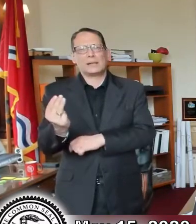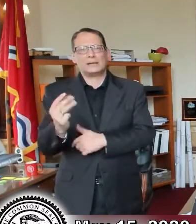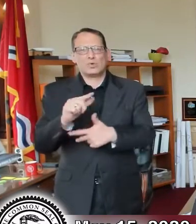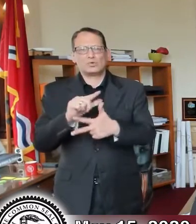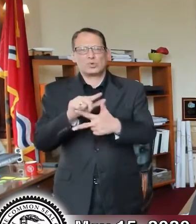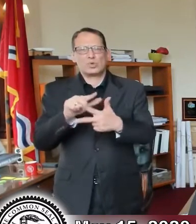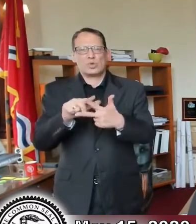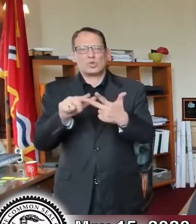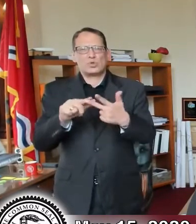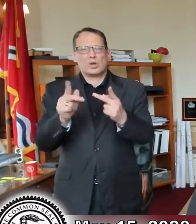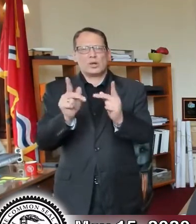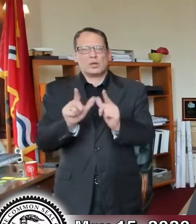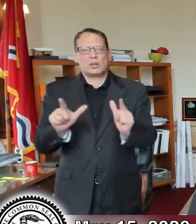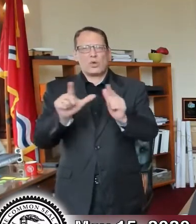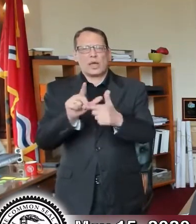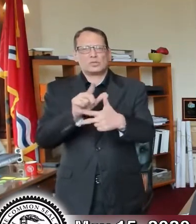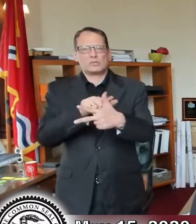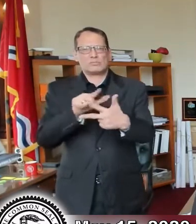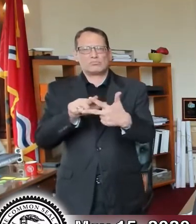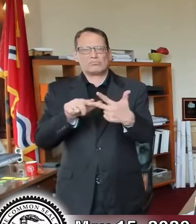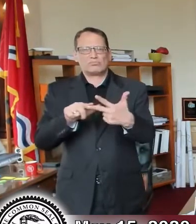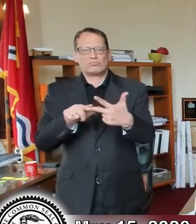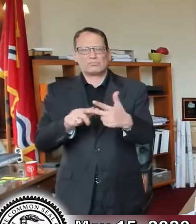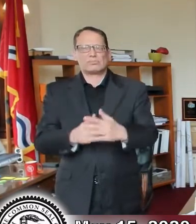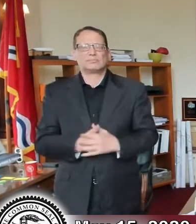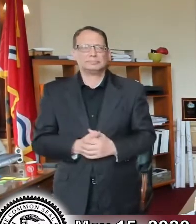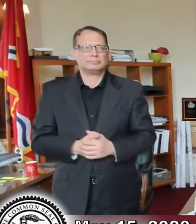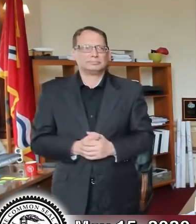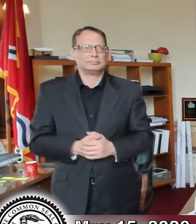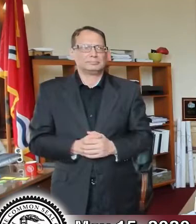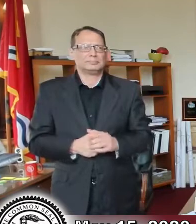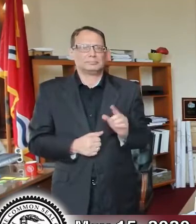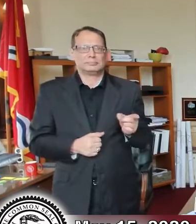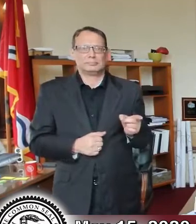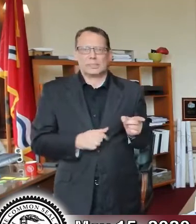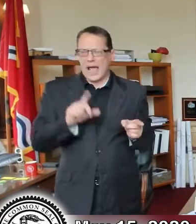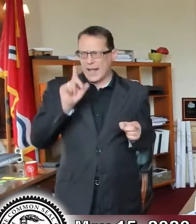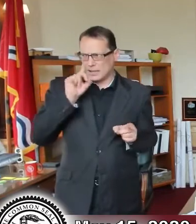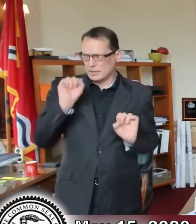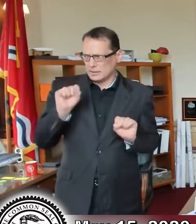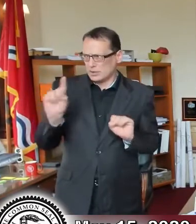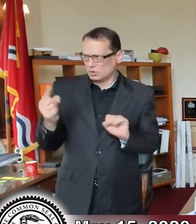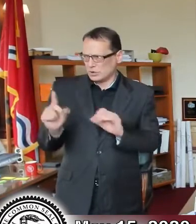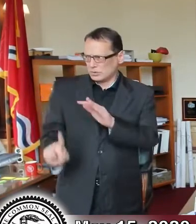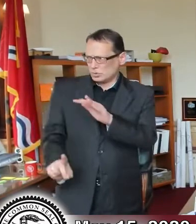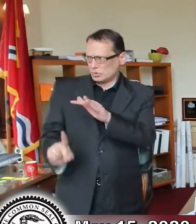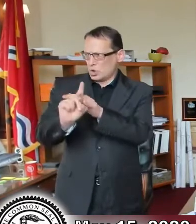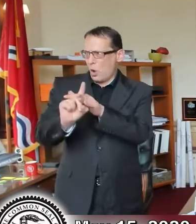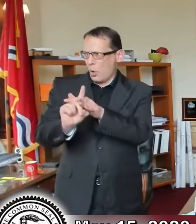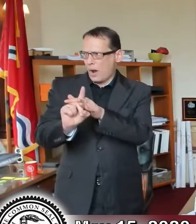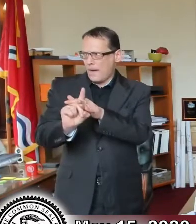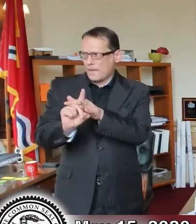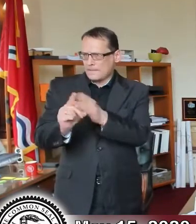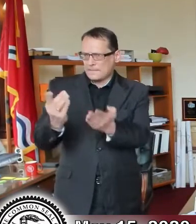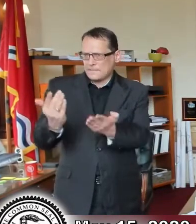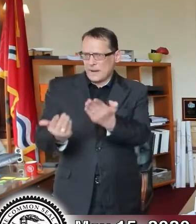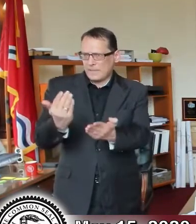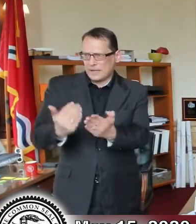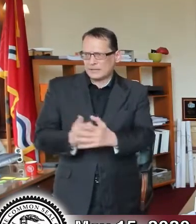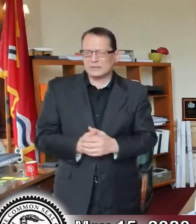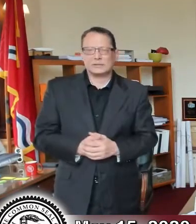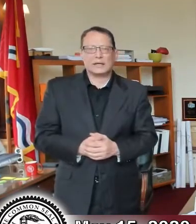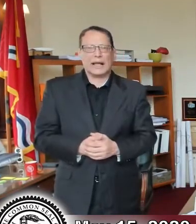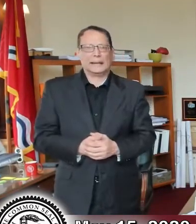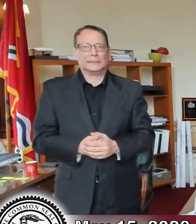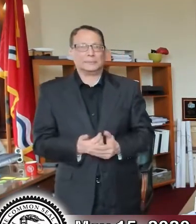So go ahead and go online, and you'll be able to pick it up on Monday. I think they can just show up too, Steve said, perhaps.